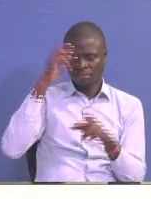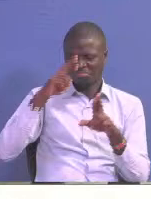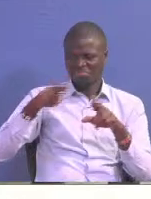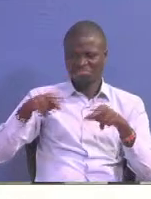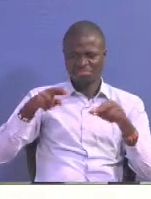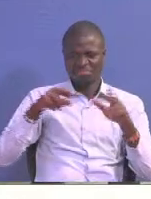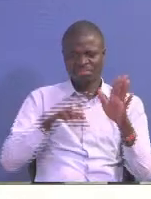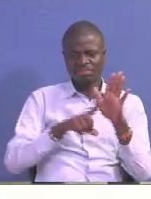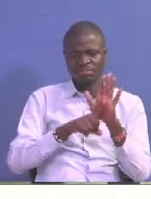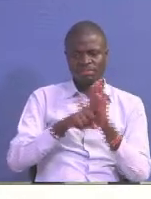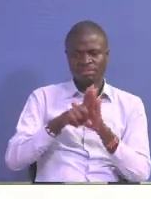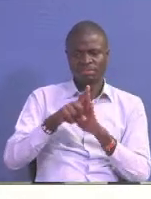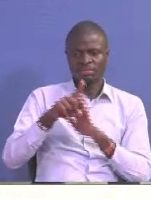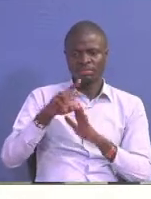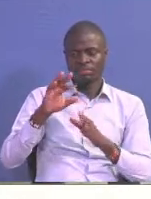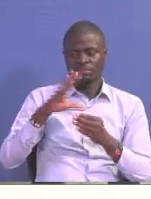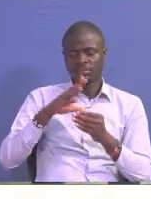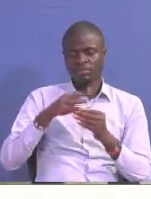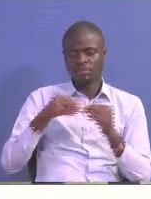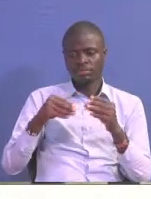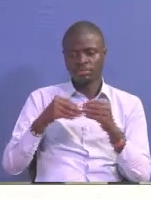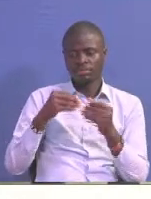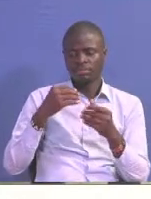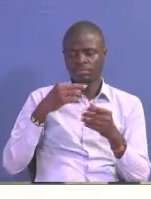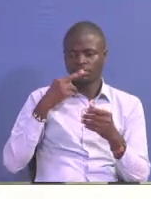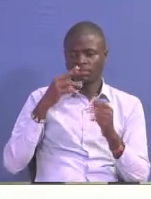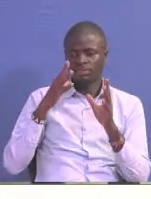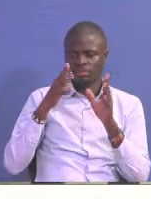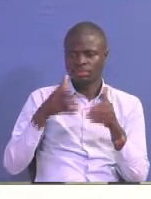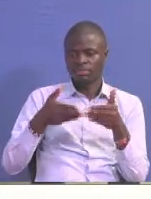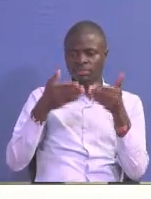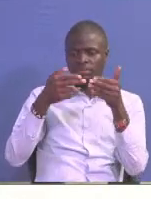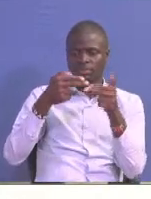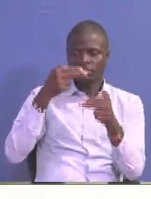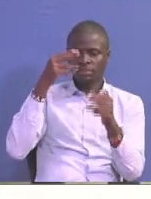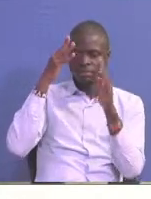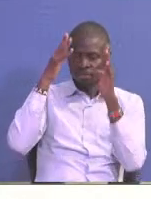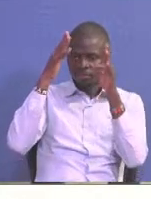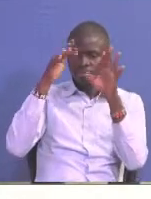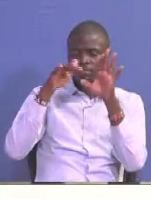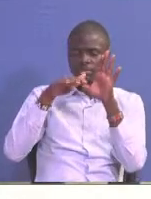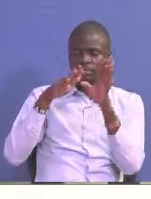are accorded highest priority in the budgeting.